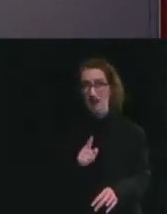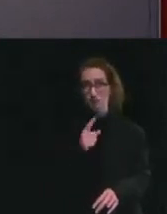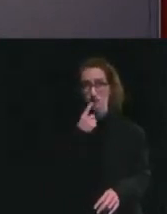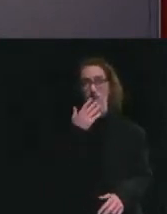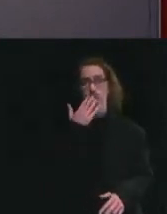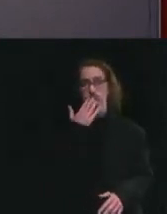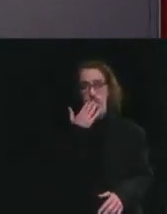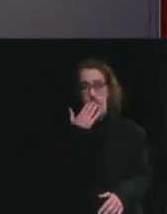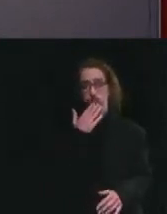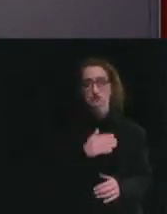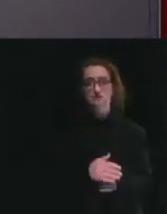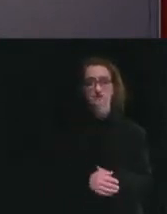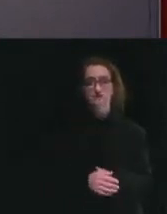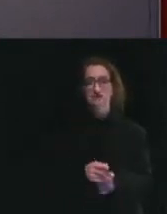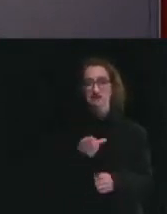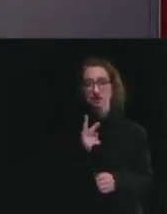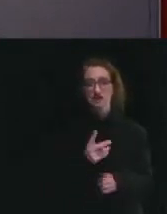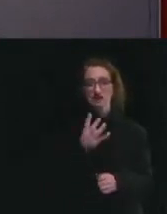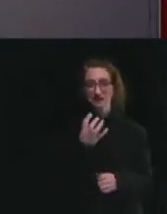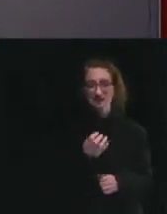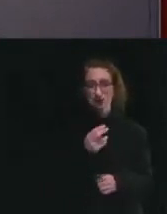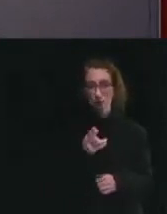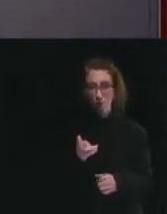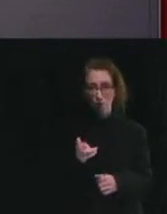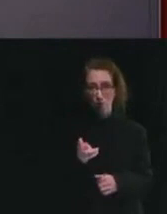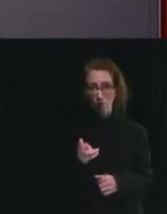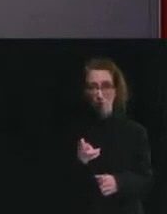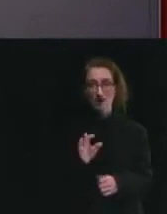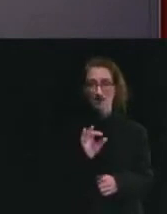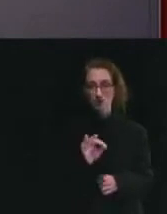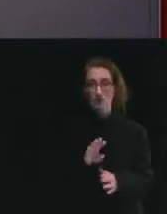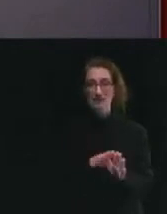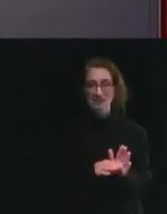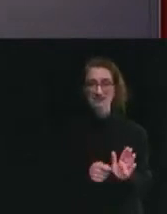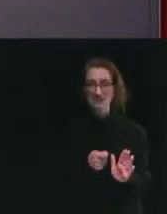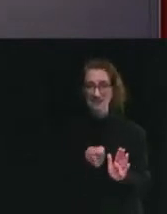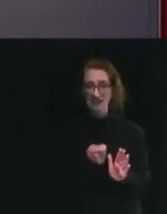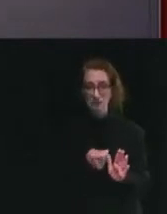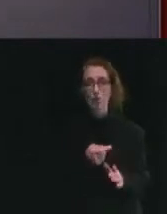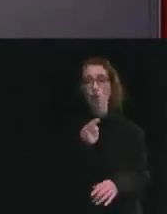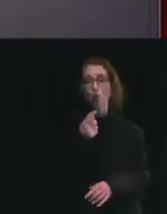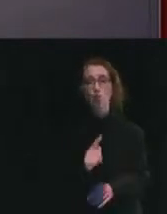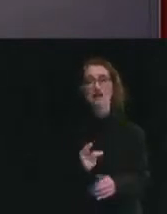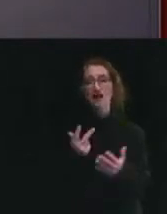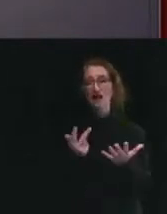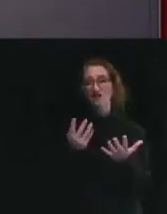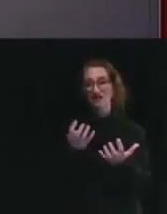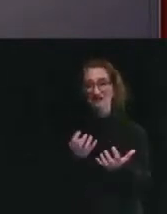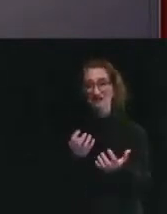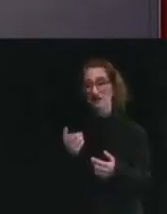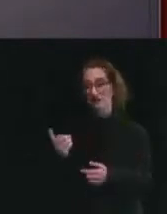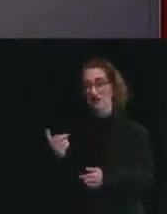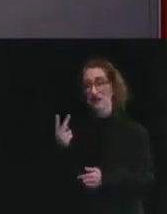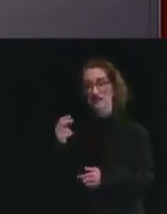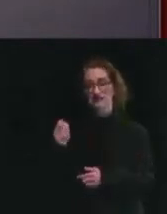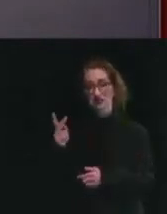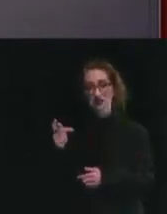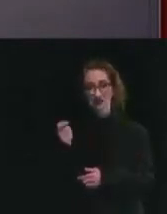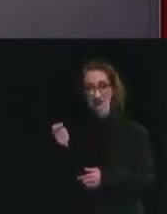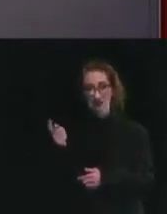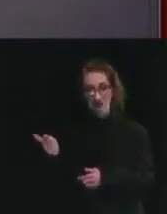here we see with the retirement insurance, 236 for the legally insured, 148 for KSK, and